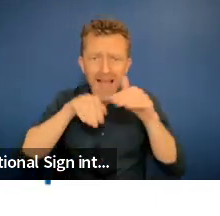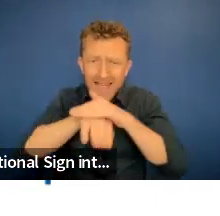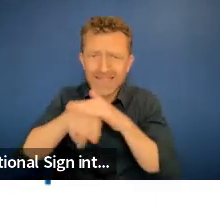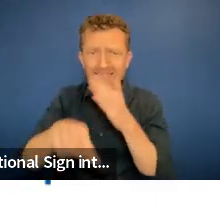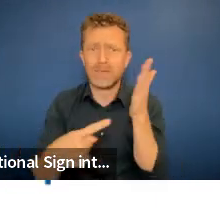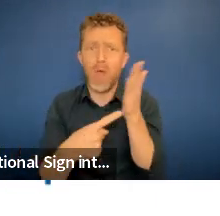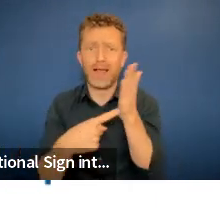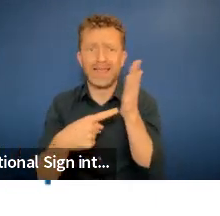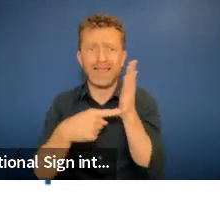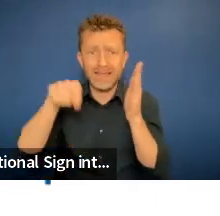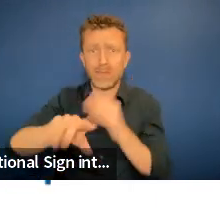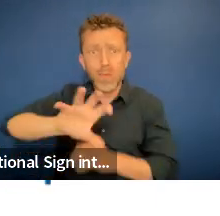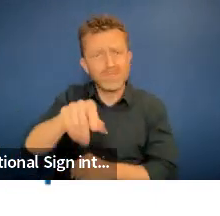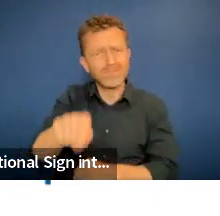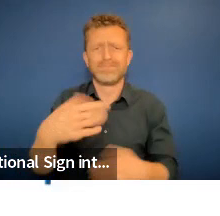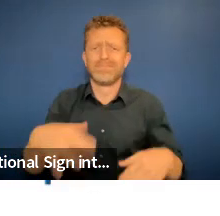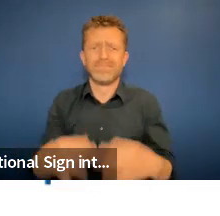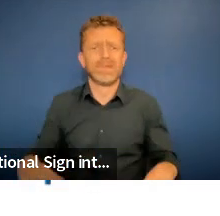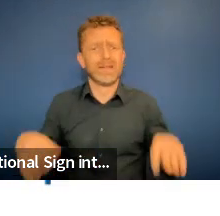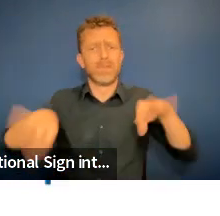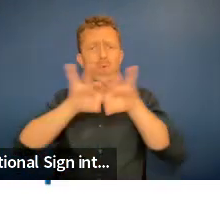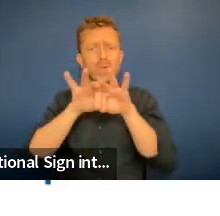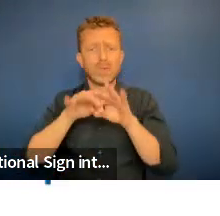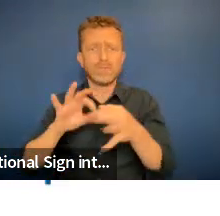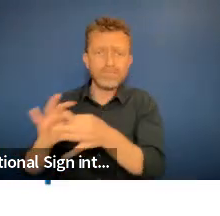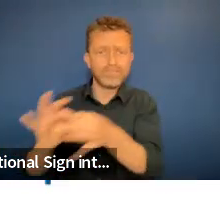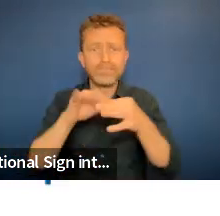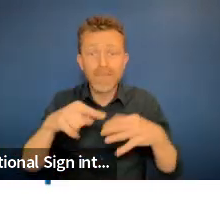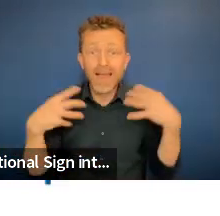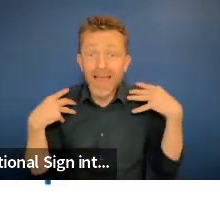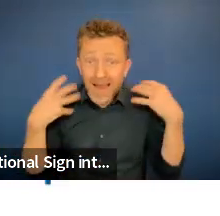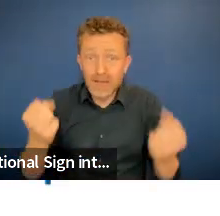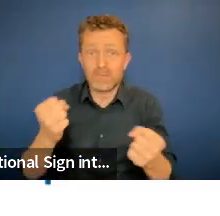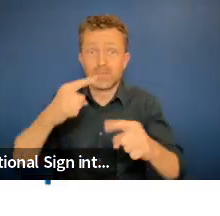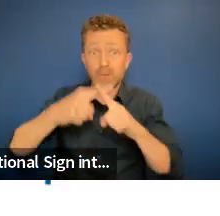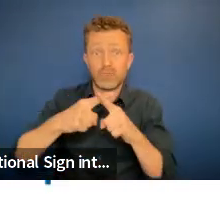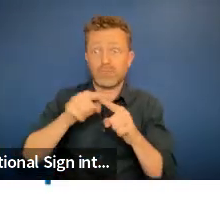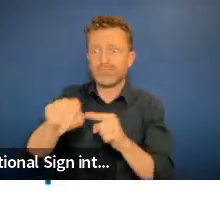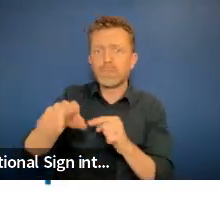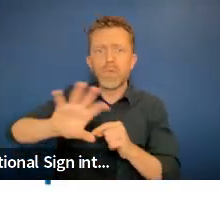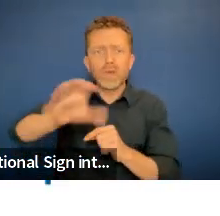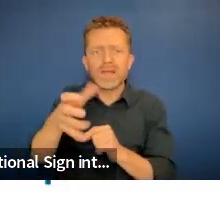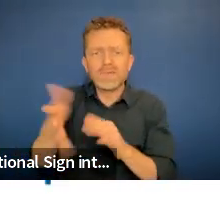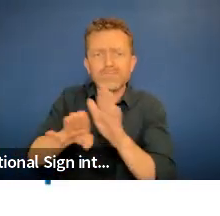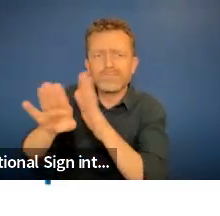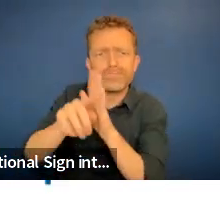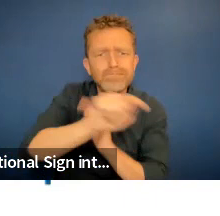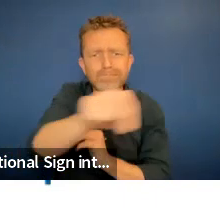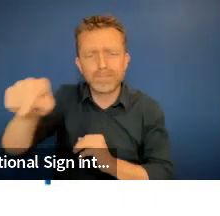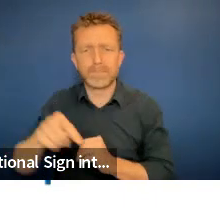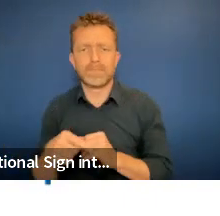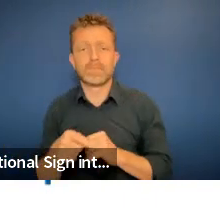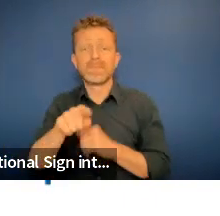are increasing, but unfortunately, a lot of those are going unmet. Number 2, we need to integrate